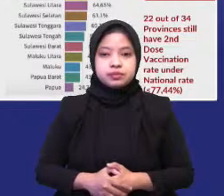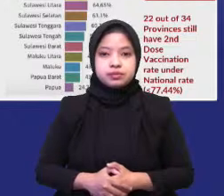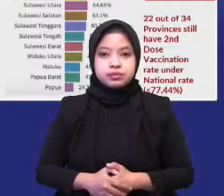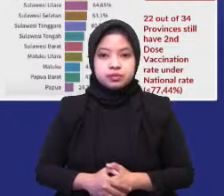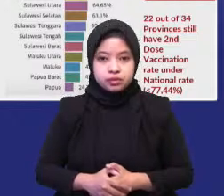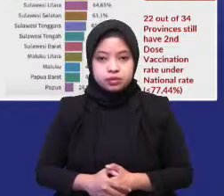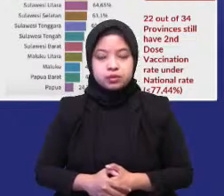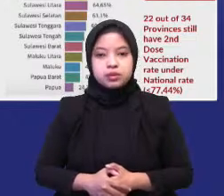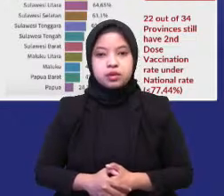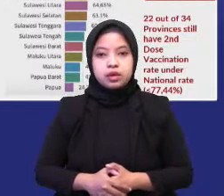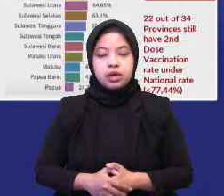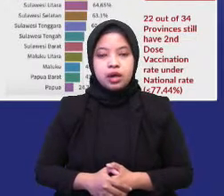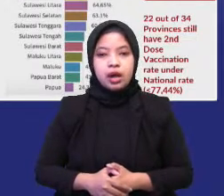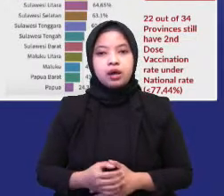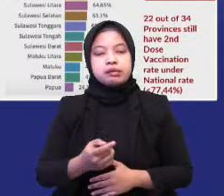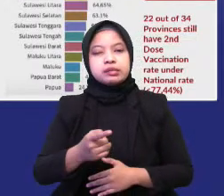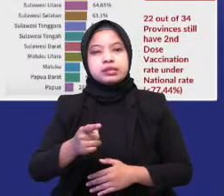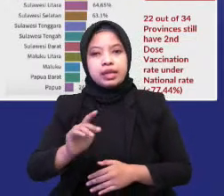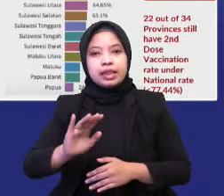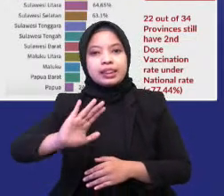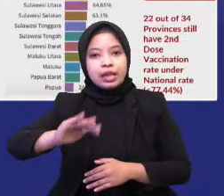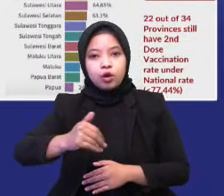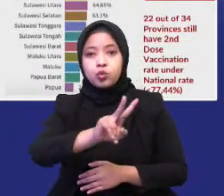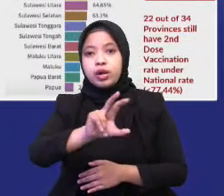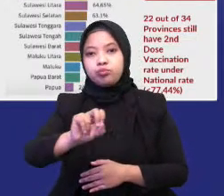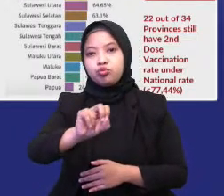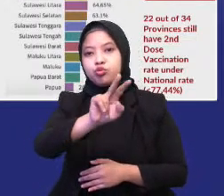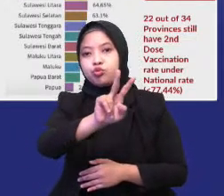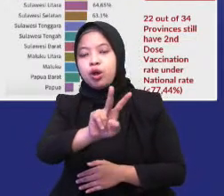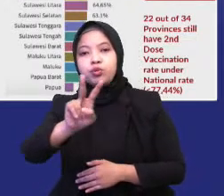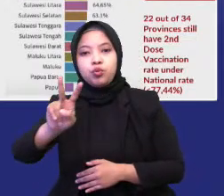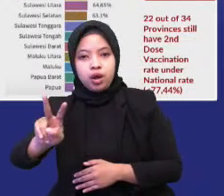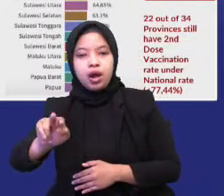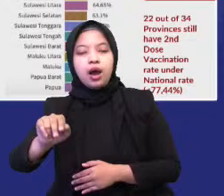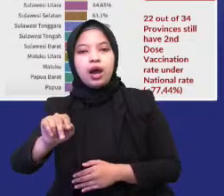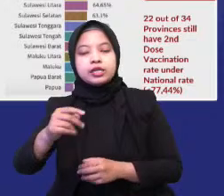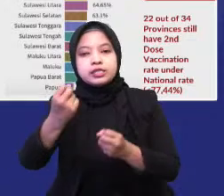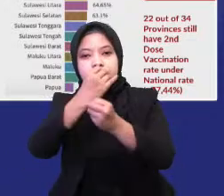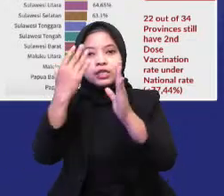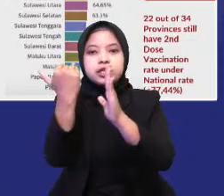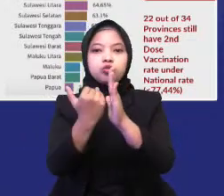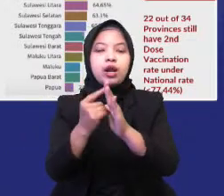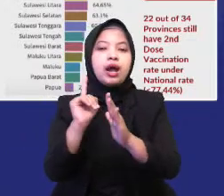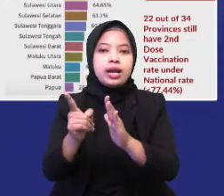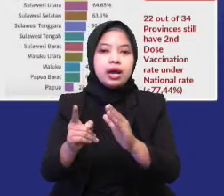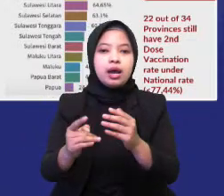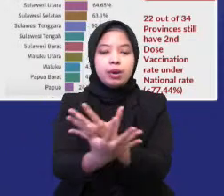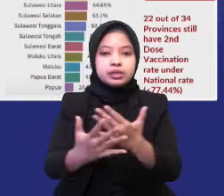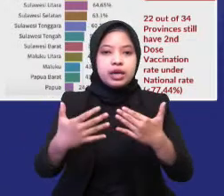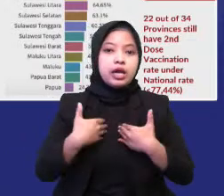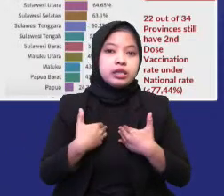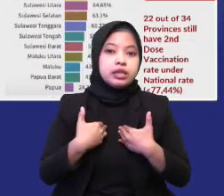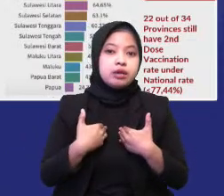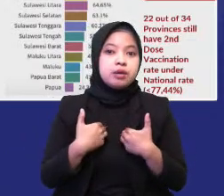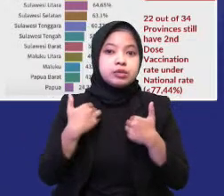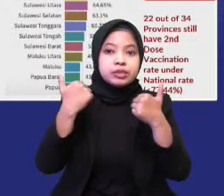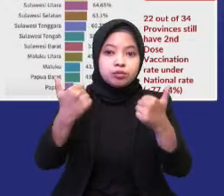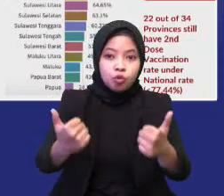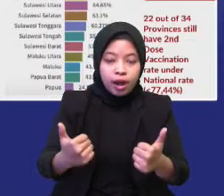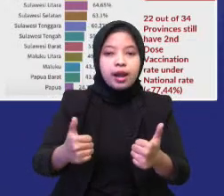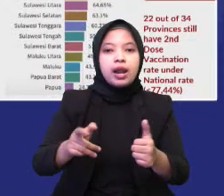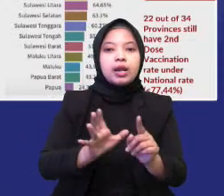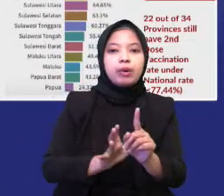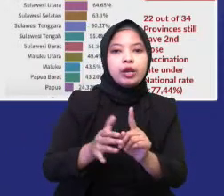of 2022, the 5 provinces with the highest percentage of recovery coming from West